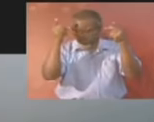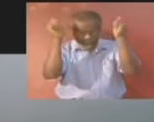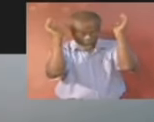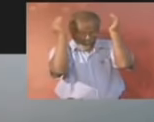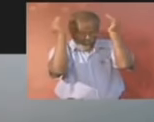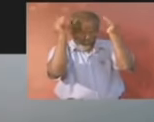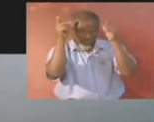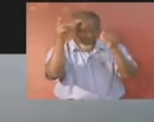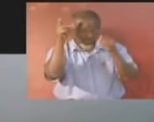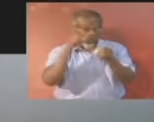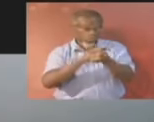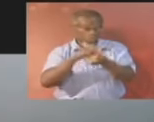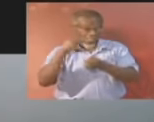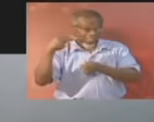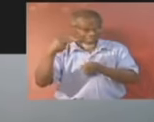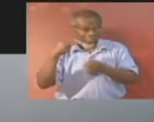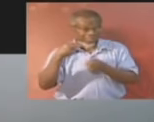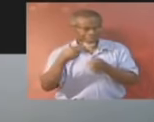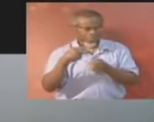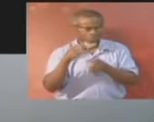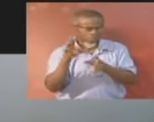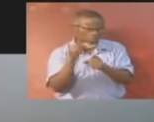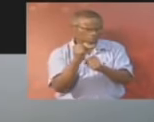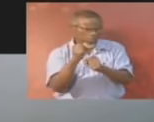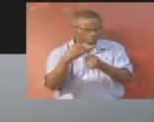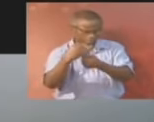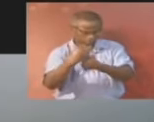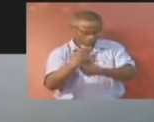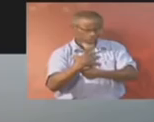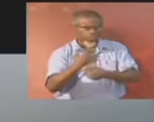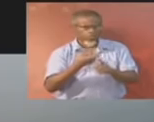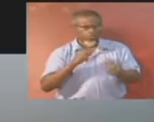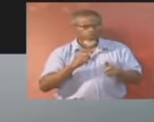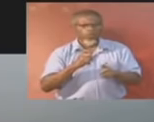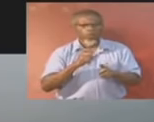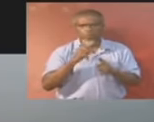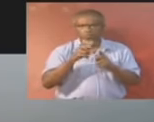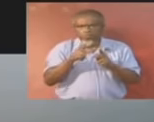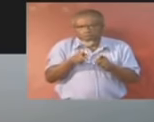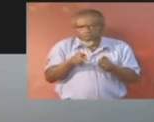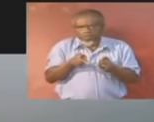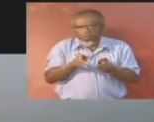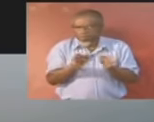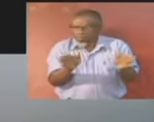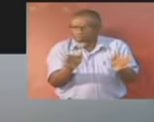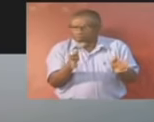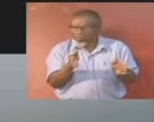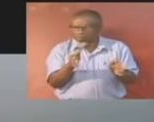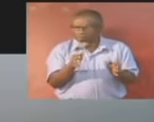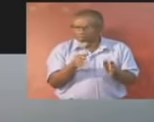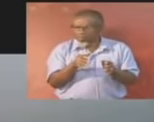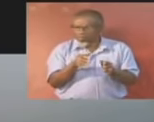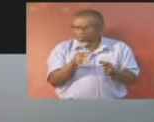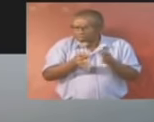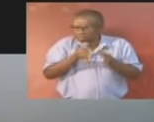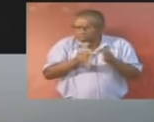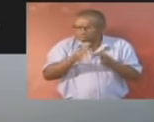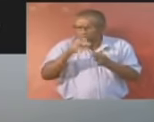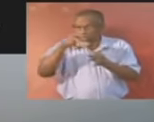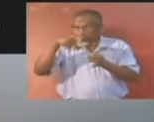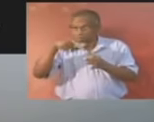you received a message from a member of the public this morning. They're asking, would a PCR test be affected in the case